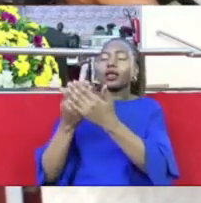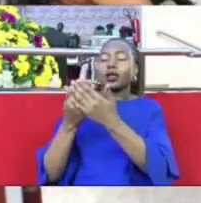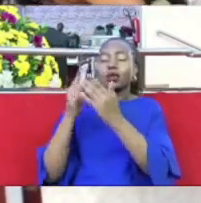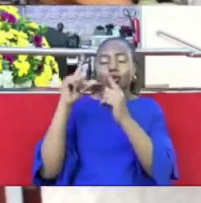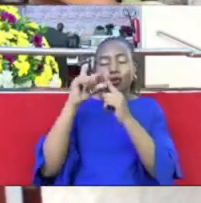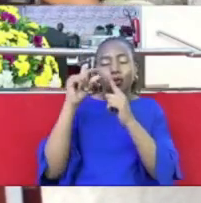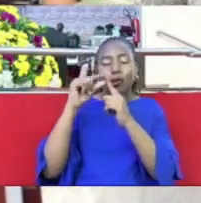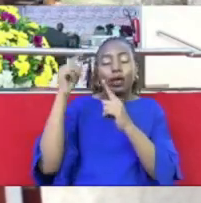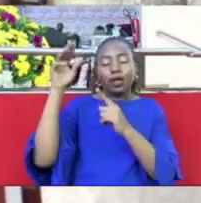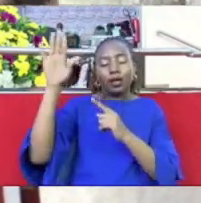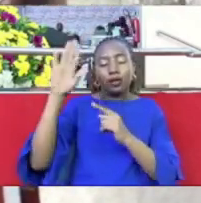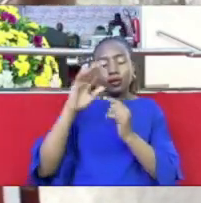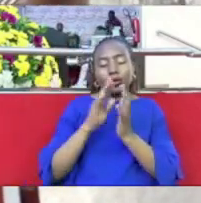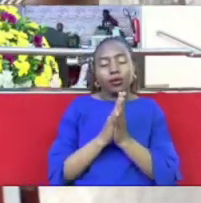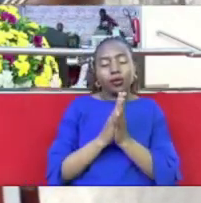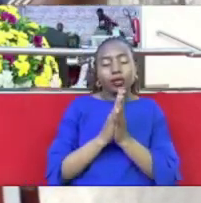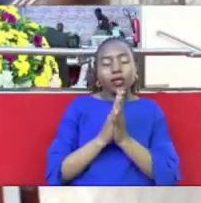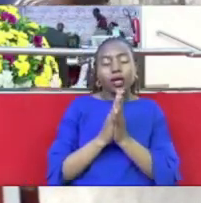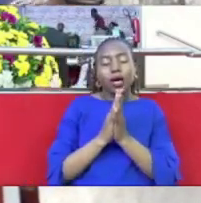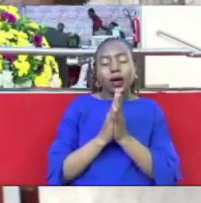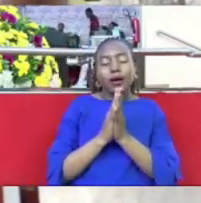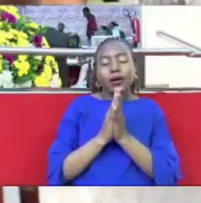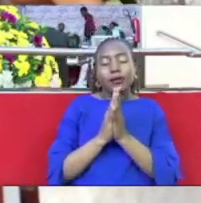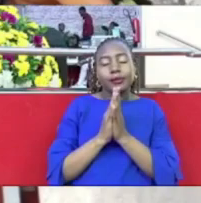Thank you for your word.